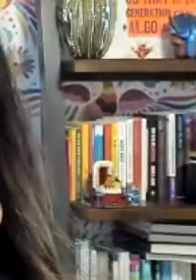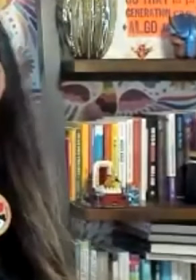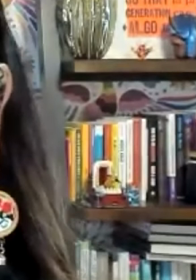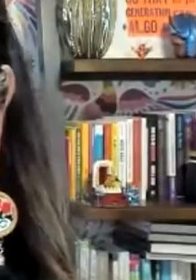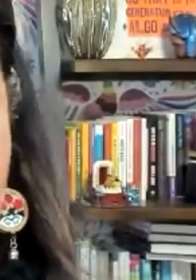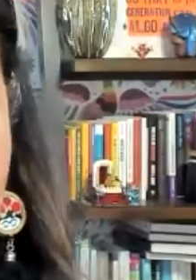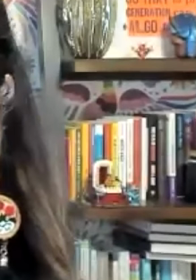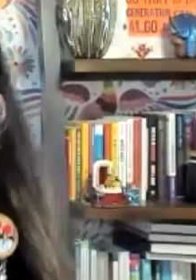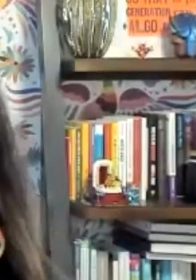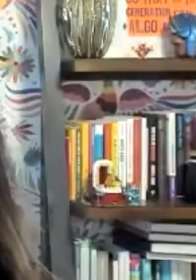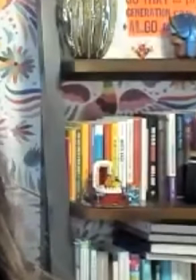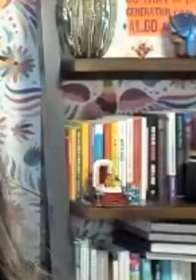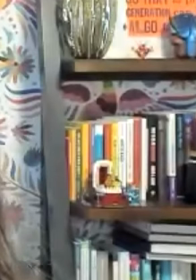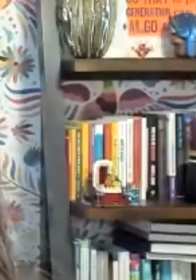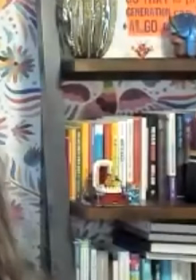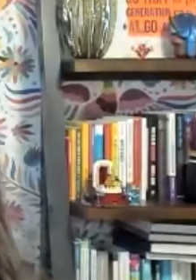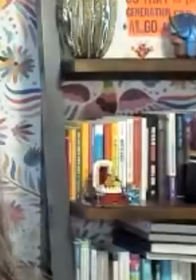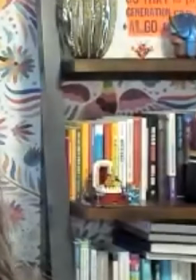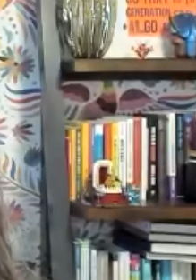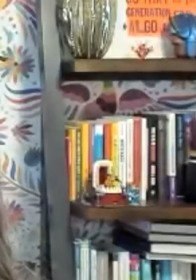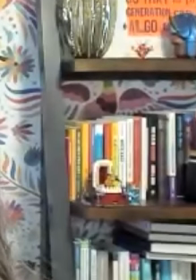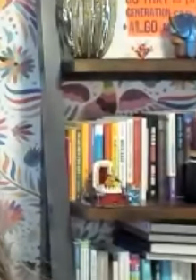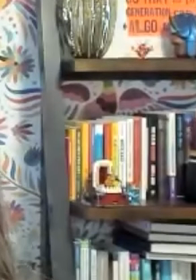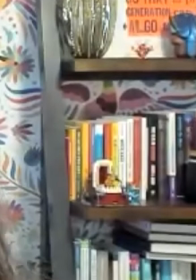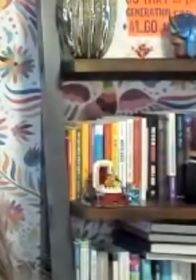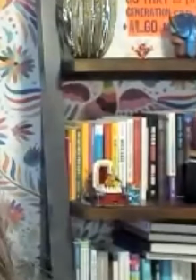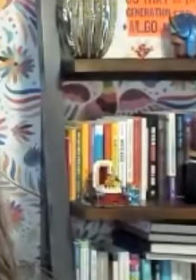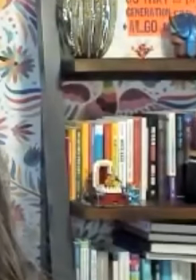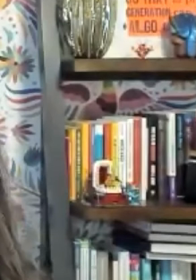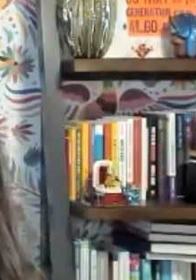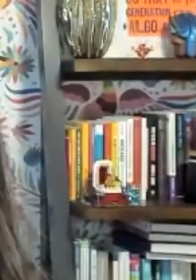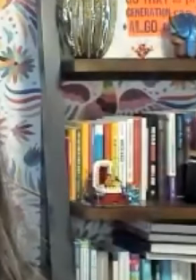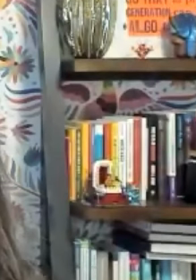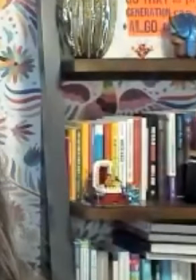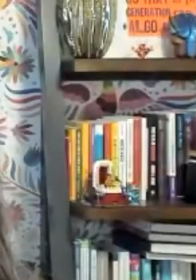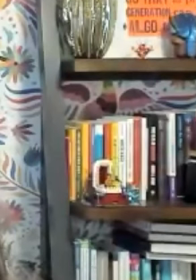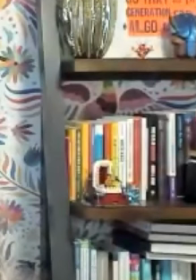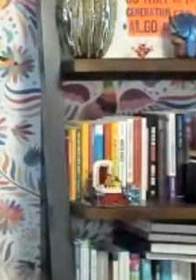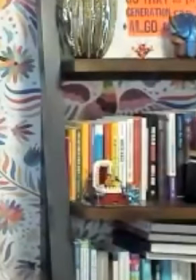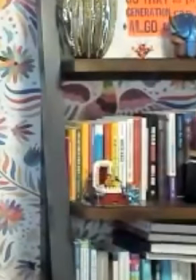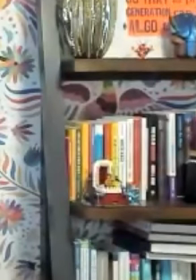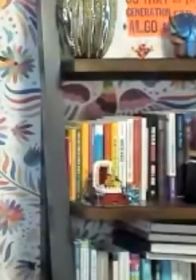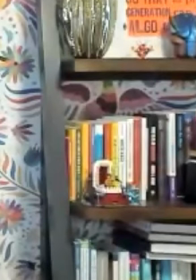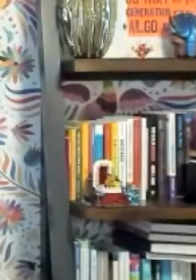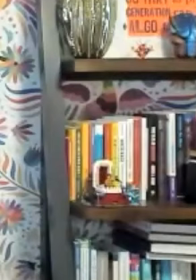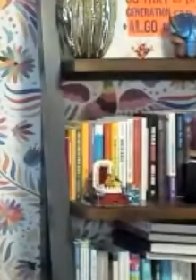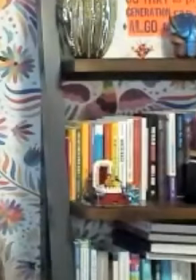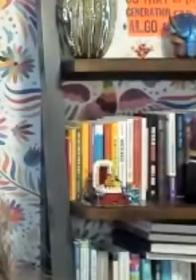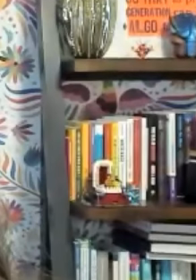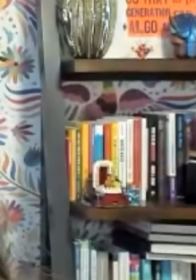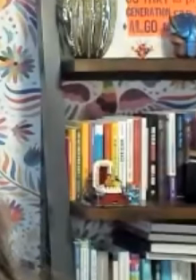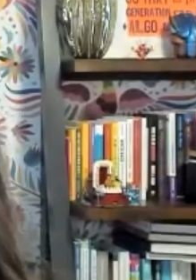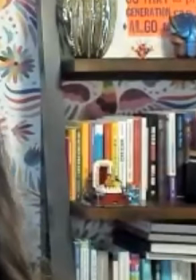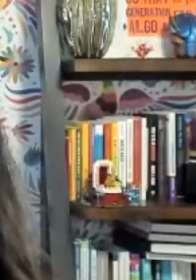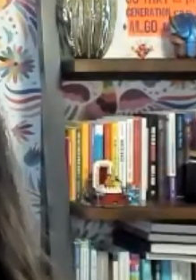online education challenges, their healthcare disparities, limited civic engagement. And the data that I was just going to show you really quick is when it